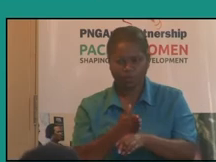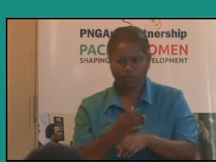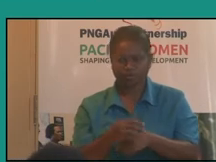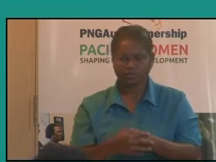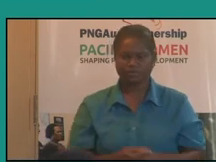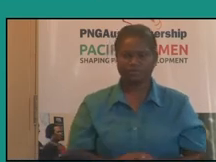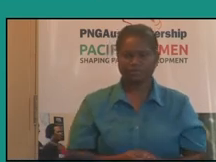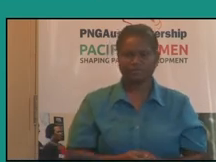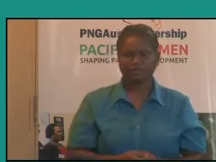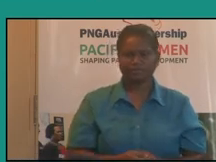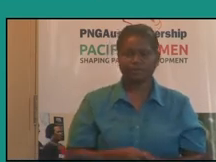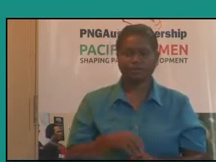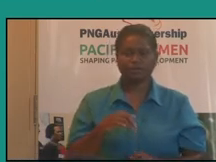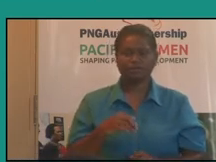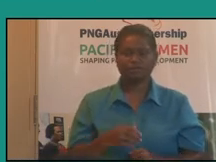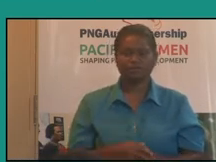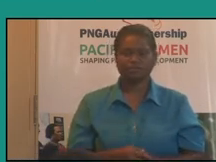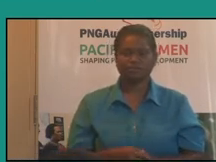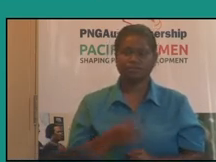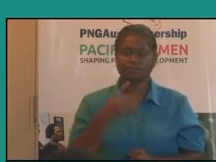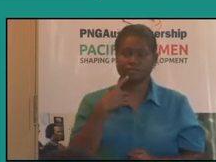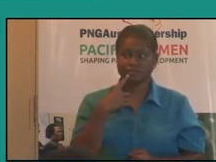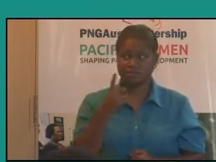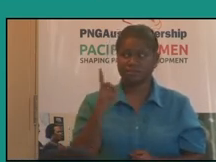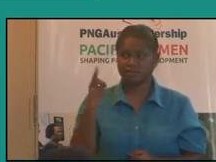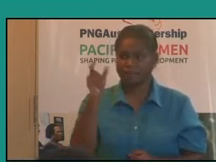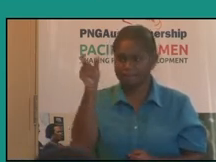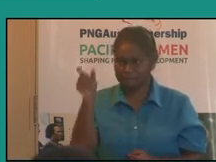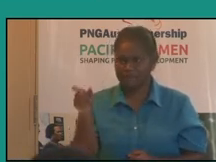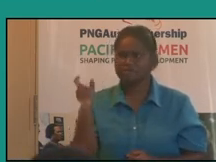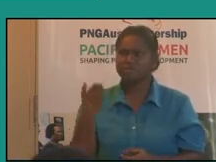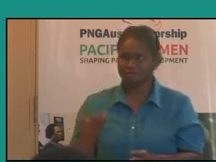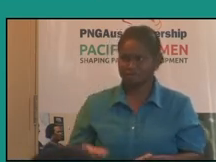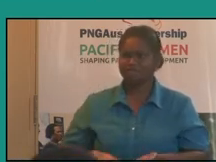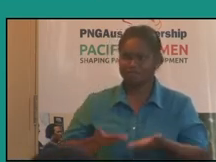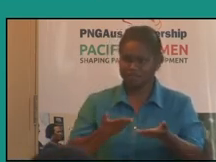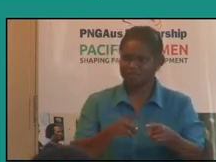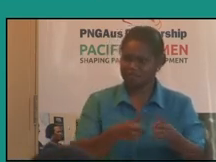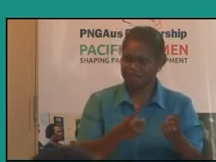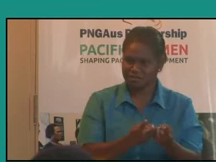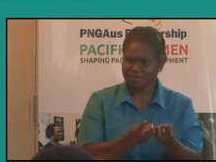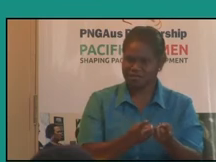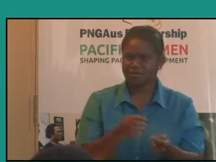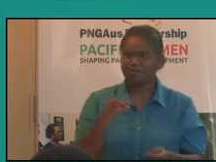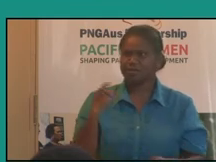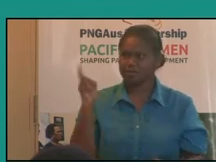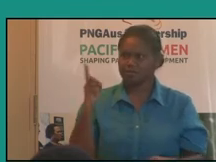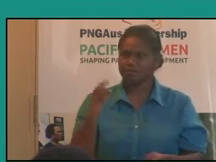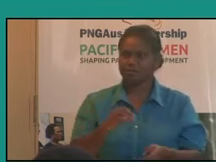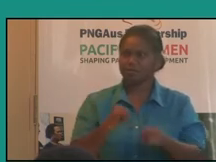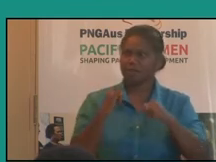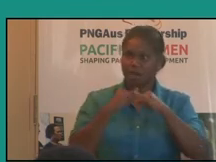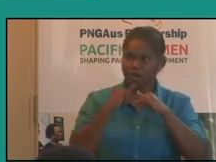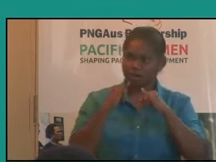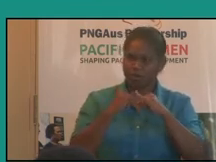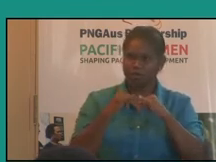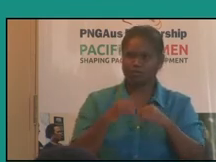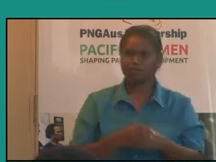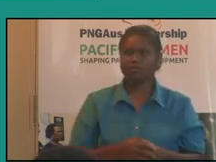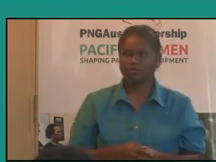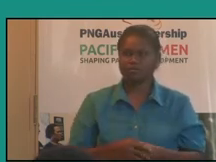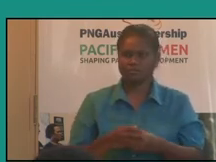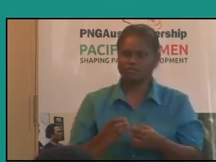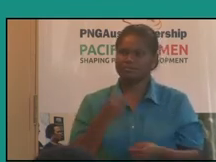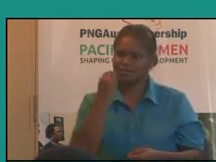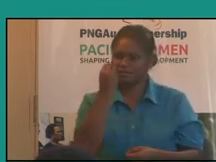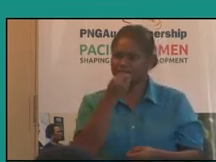most likely to provide for you, who they see as a leader, is automatically the big man in the society or the uncle that's been providing for